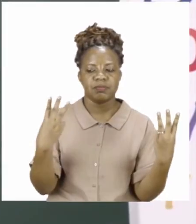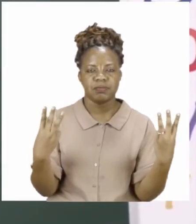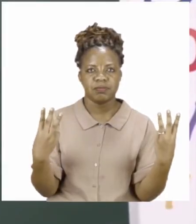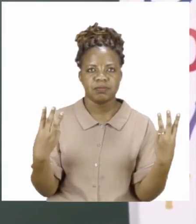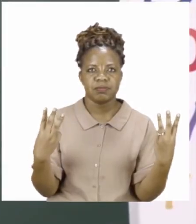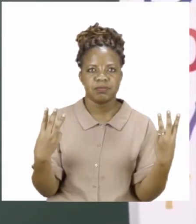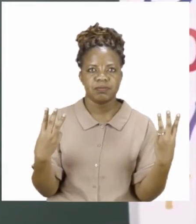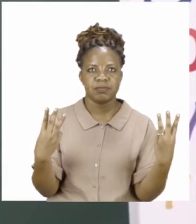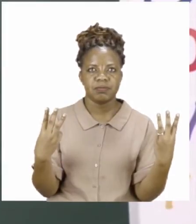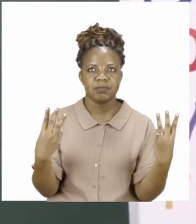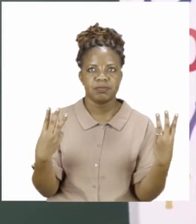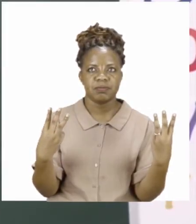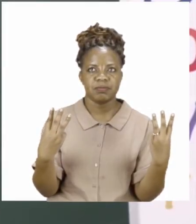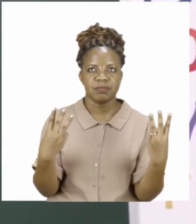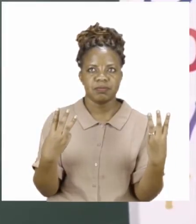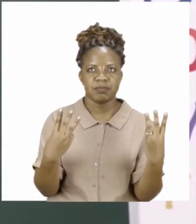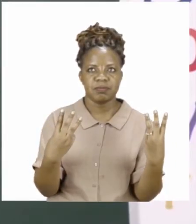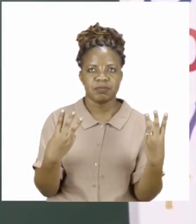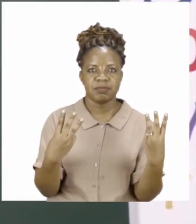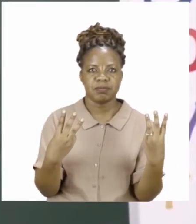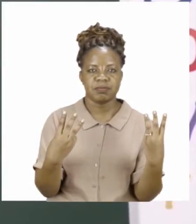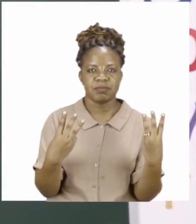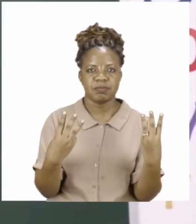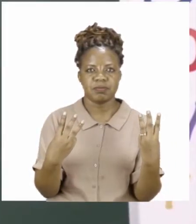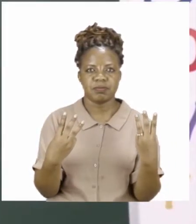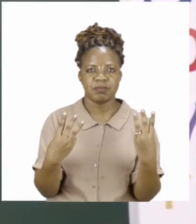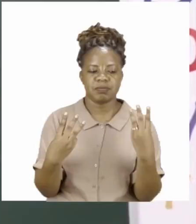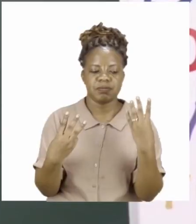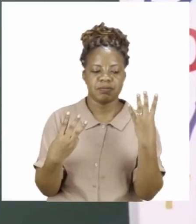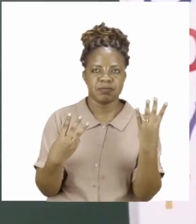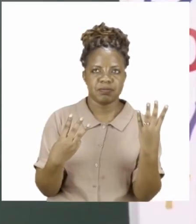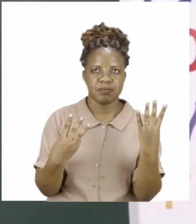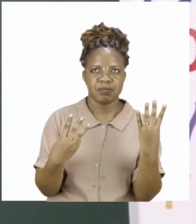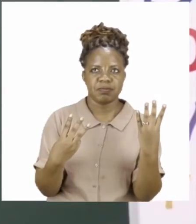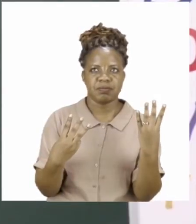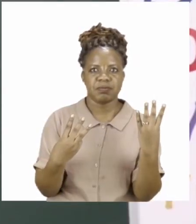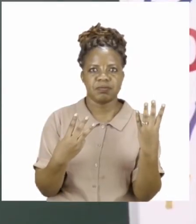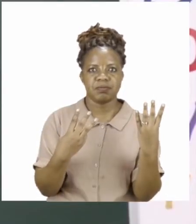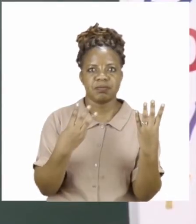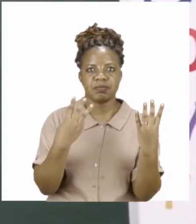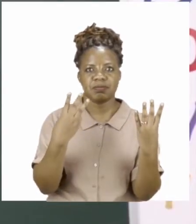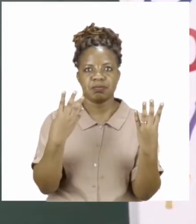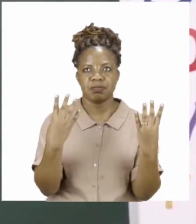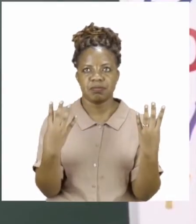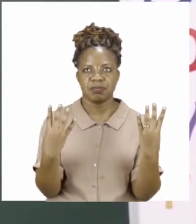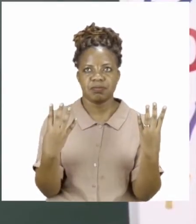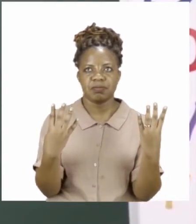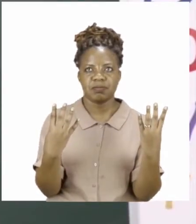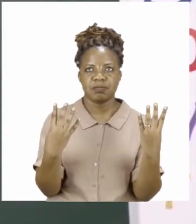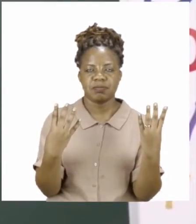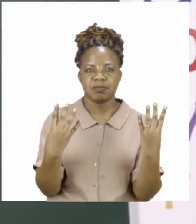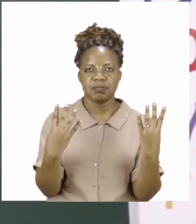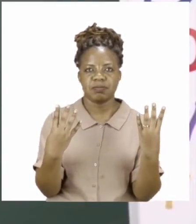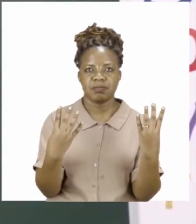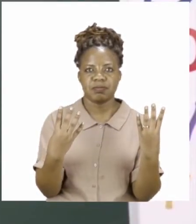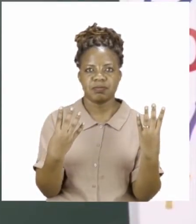1 for my clever girl or boy, 1 for Teacher Mutsa, 1 for my clever girl